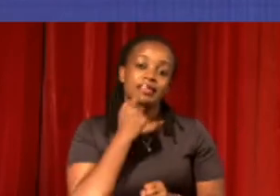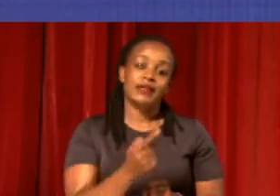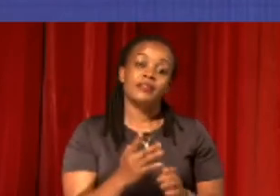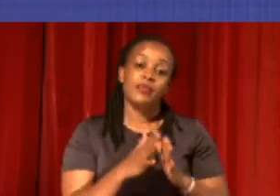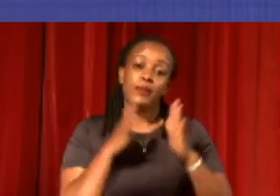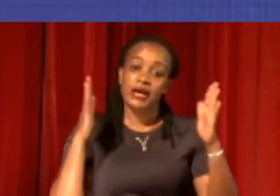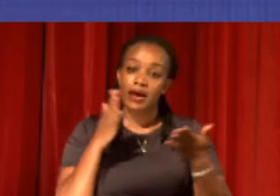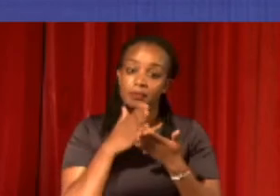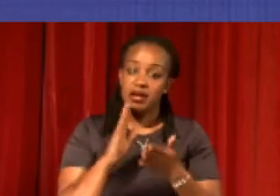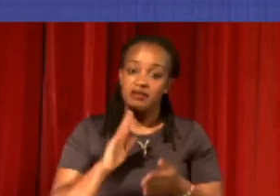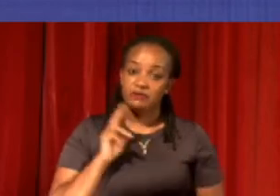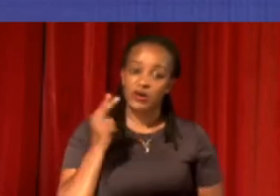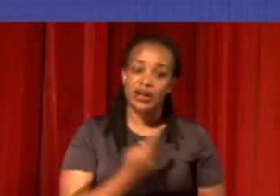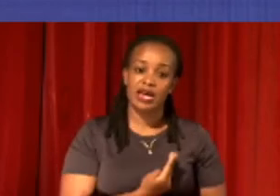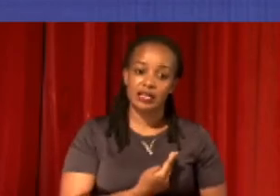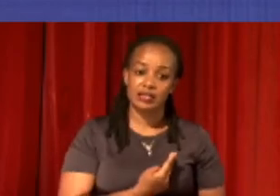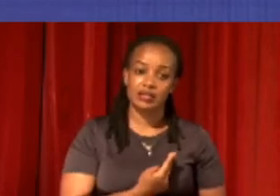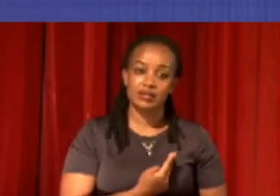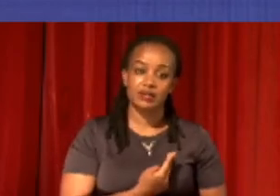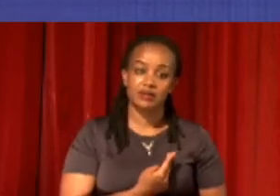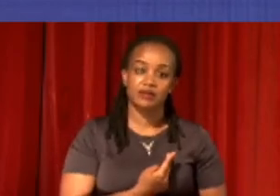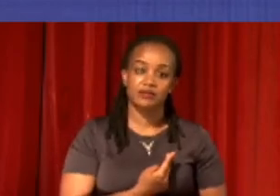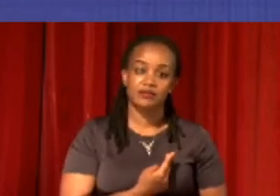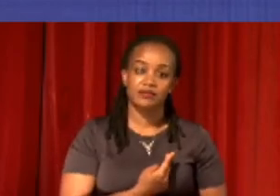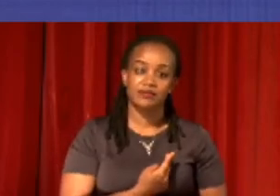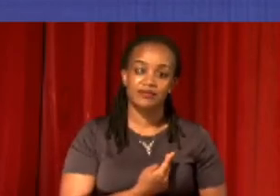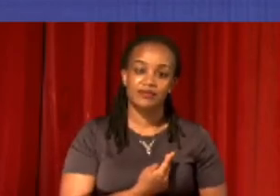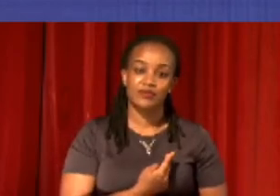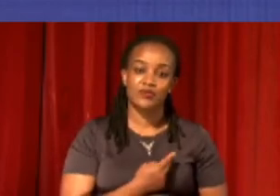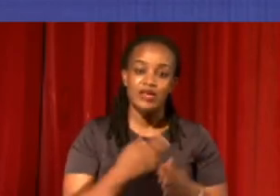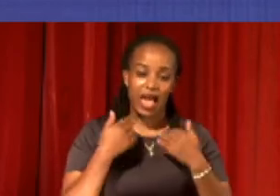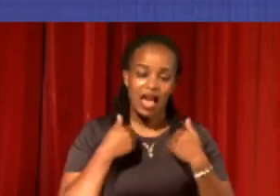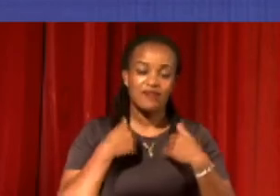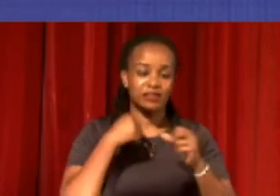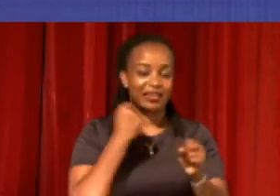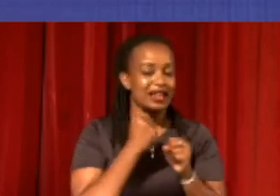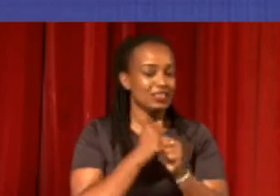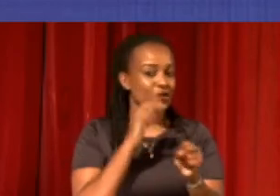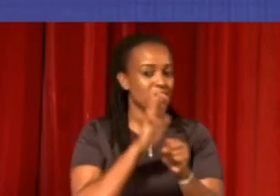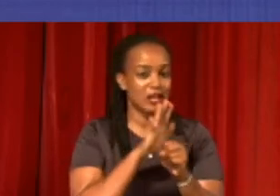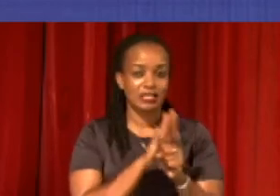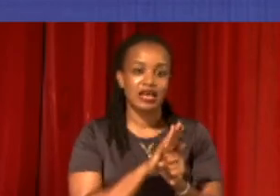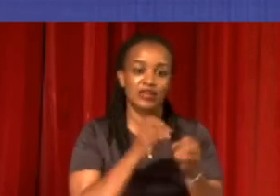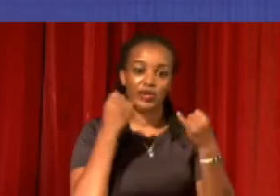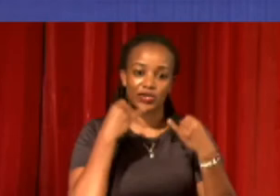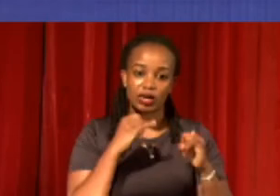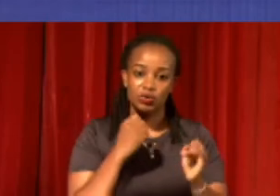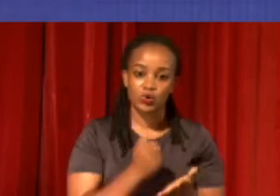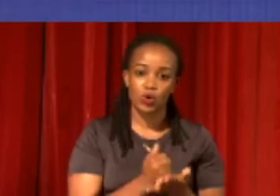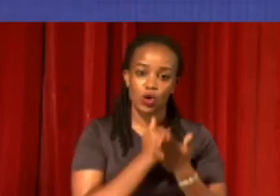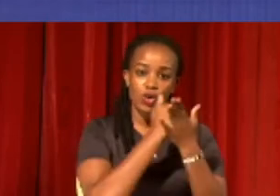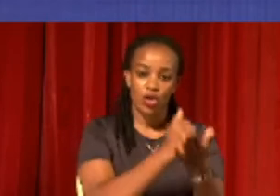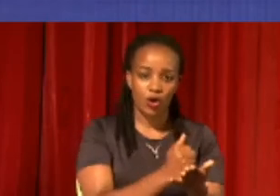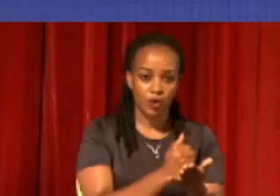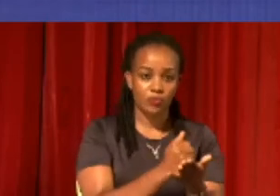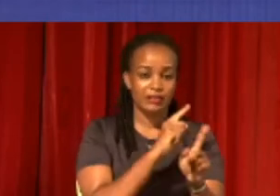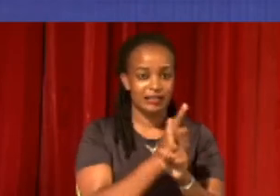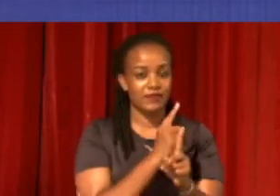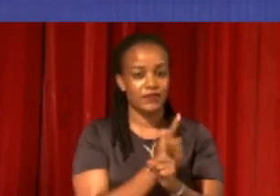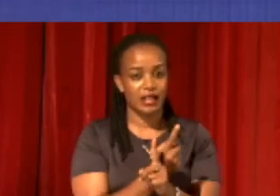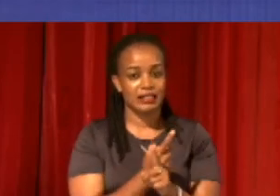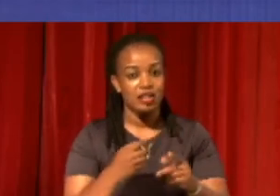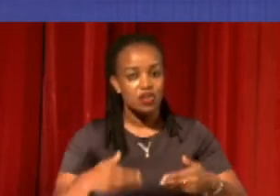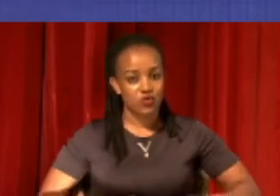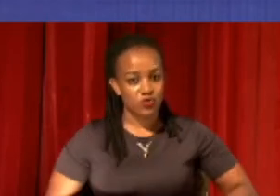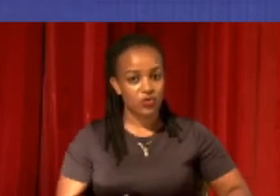is, there's the job of creating these talents, but the bigger job is for us to package them, to be able to help them monetize their talents and